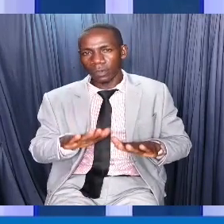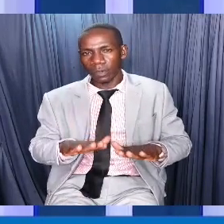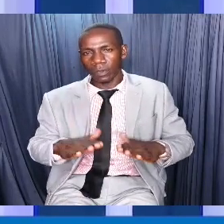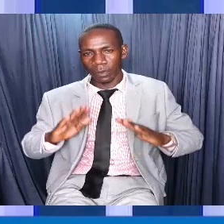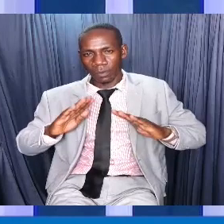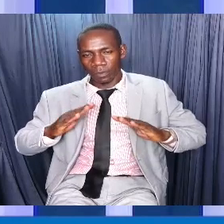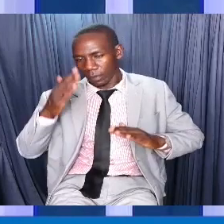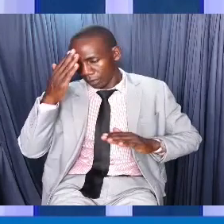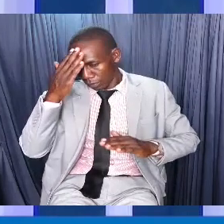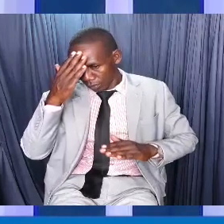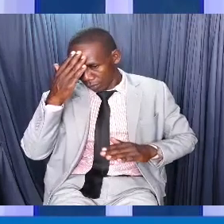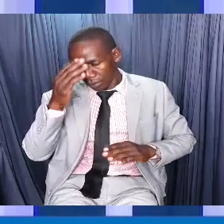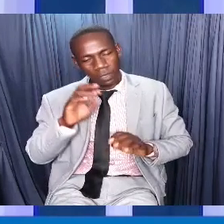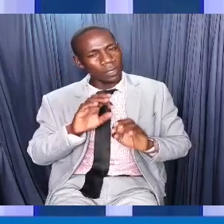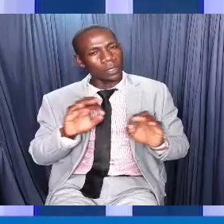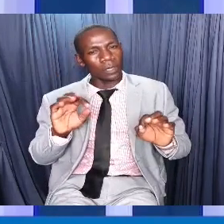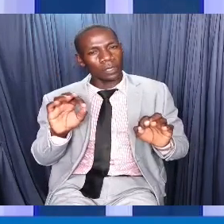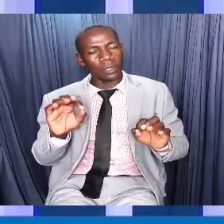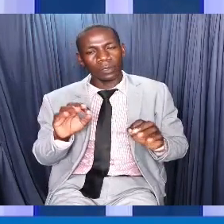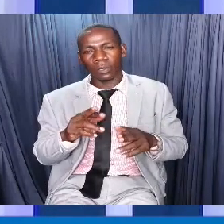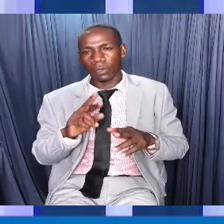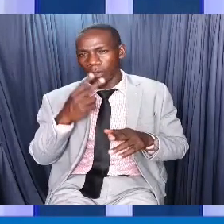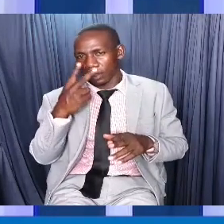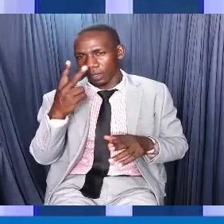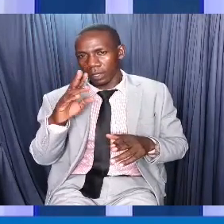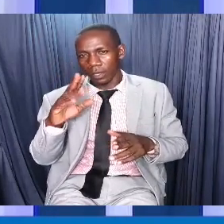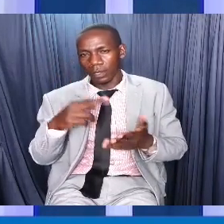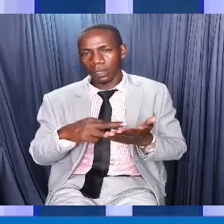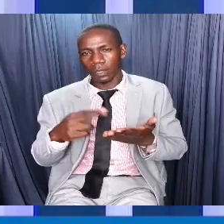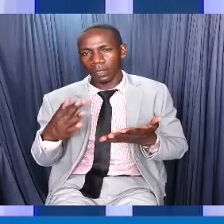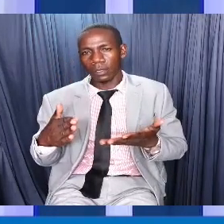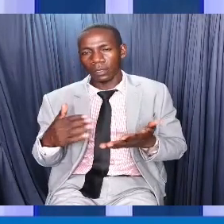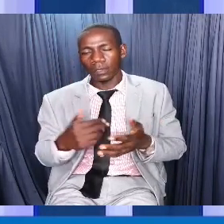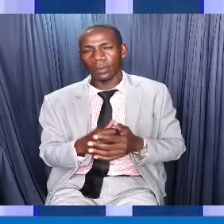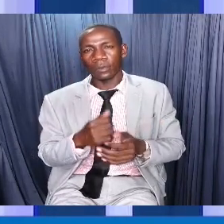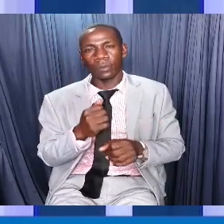with humility. Kwa kutazama haki zake. Beholding his rights.